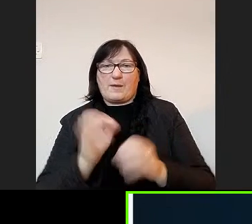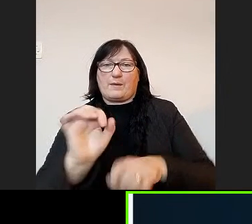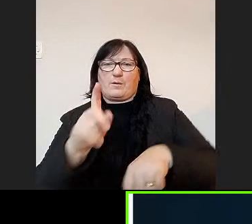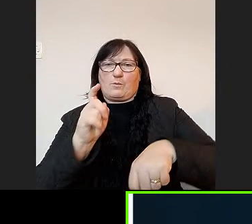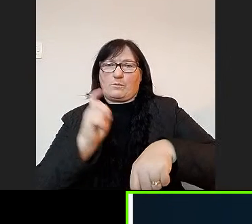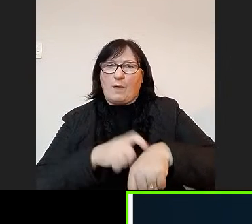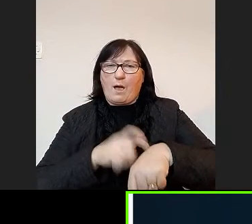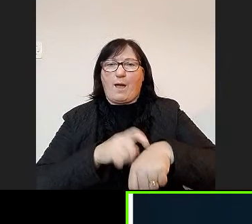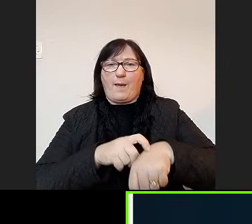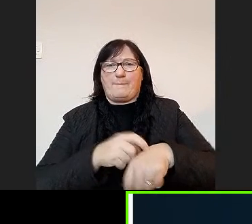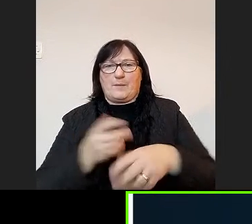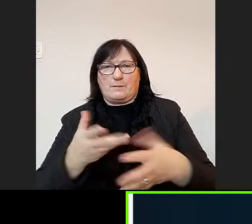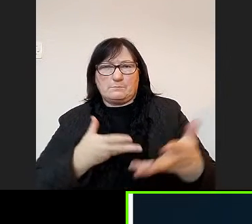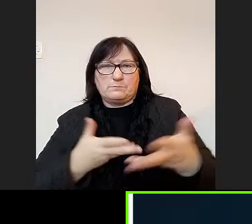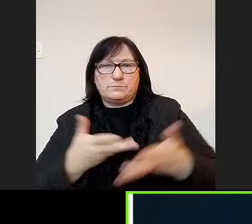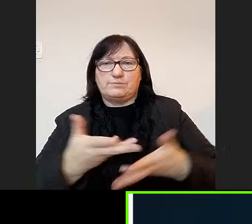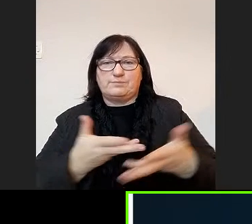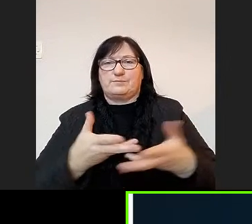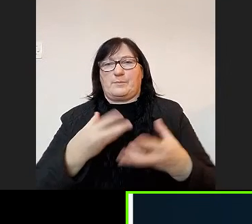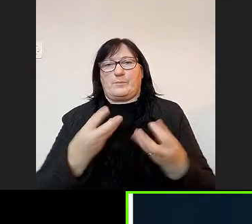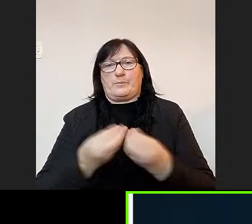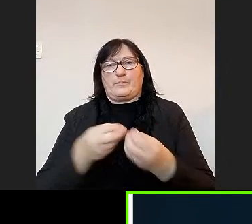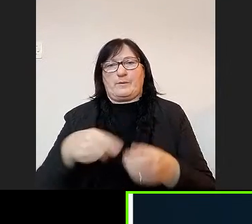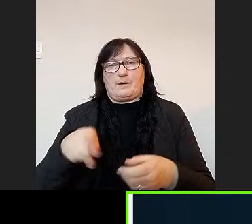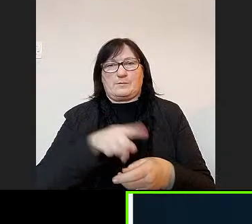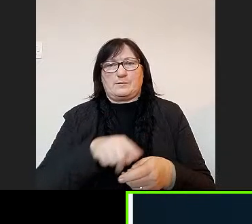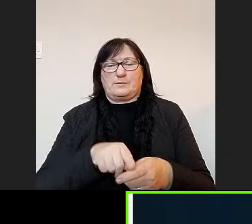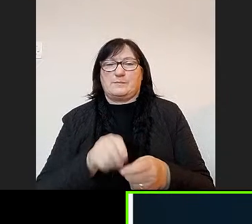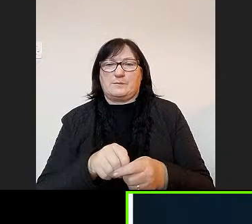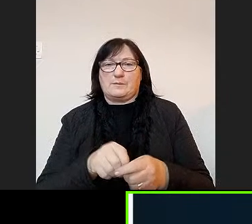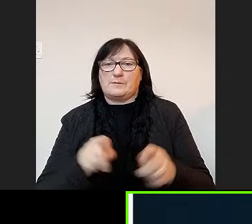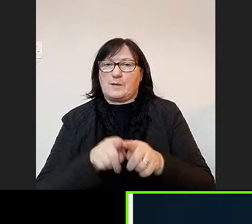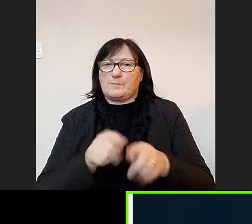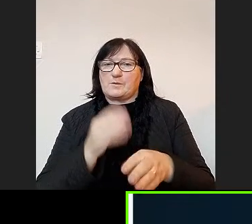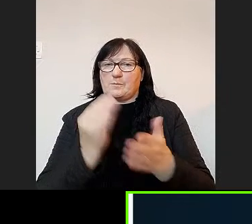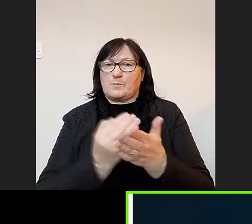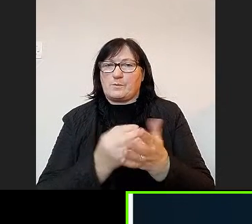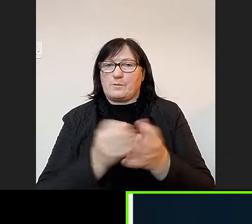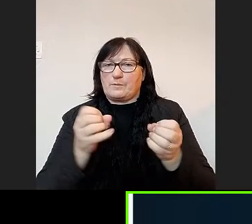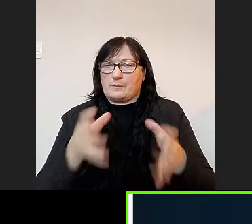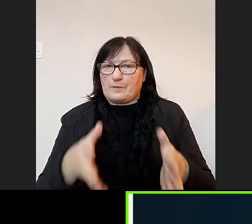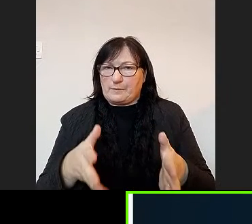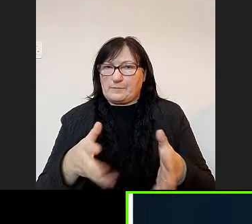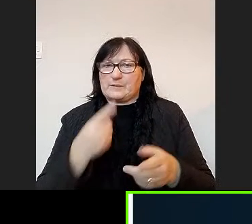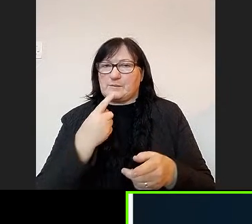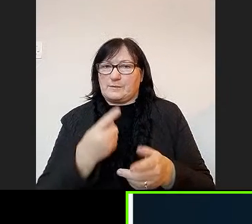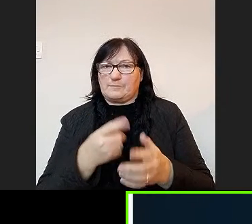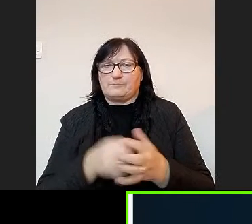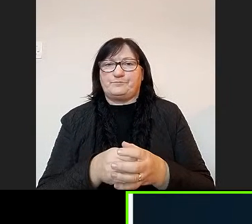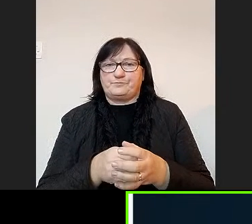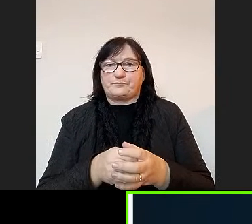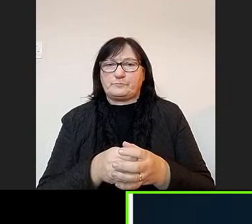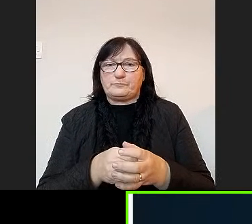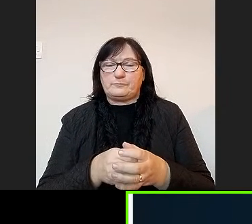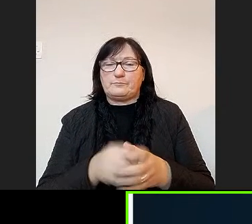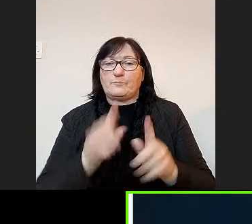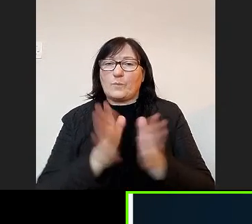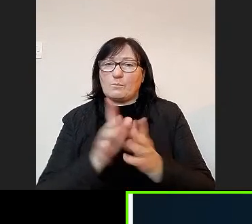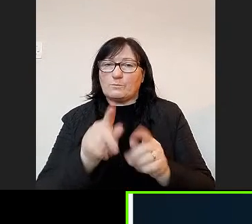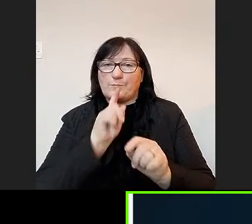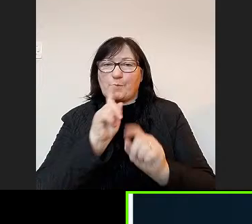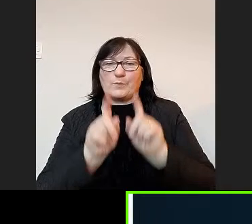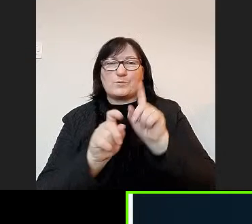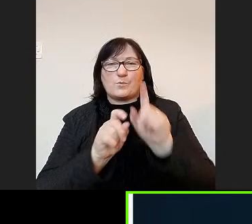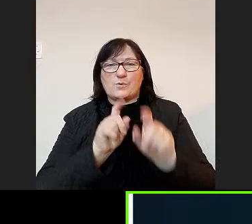us. As the program director will have said, Nora will have alluded to, those questions that we have raised,